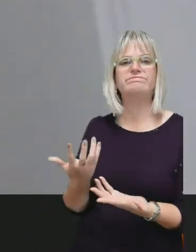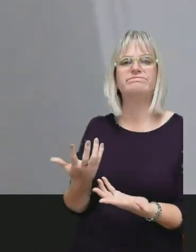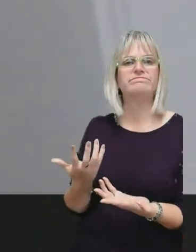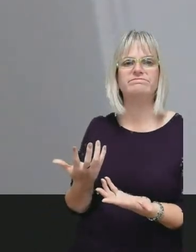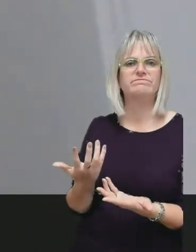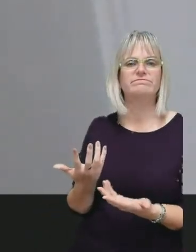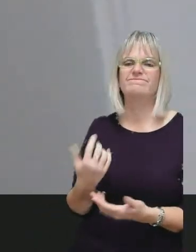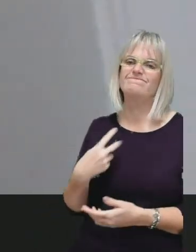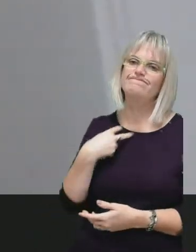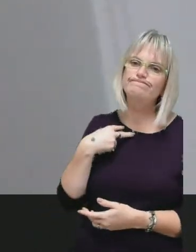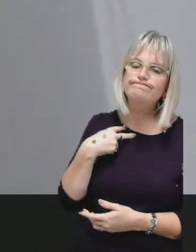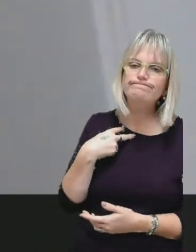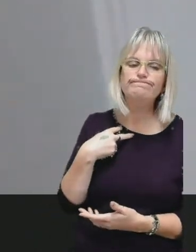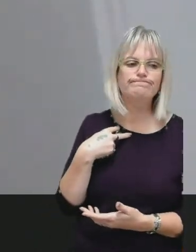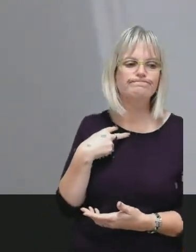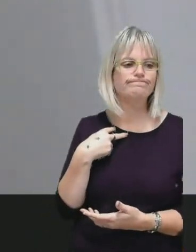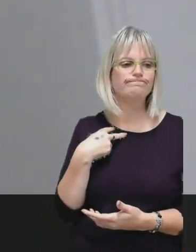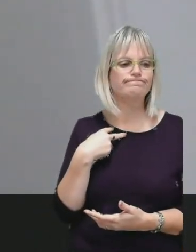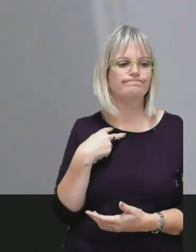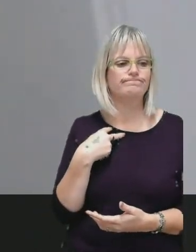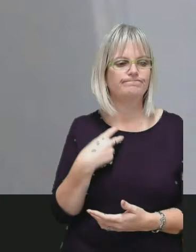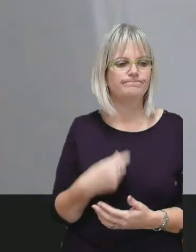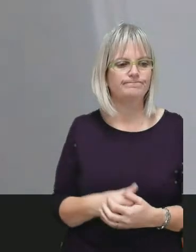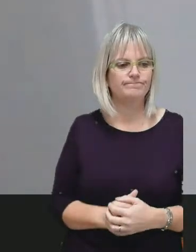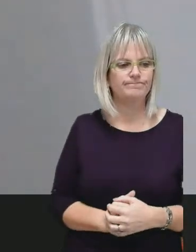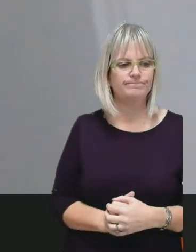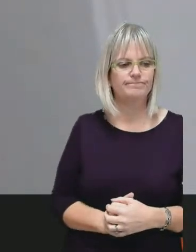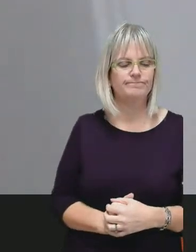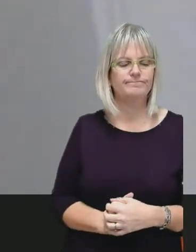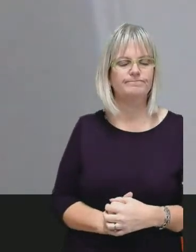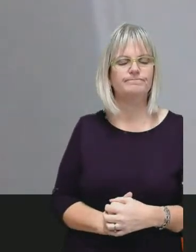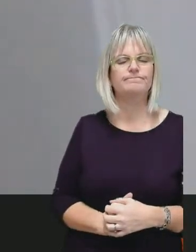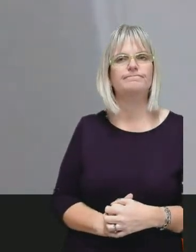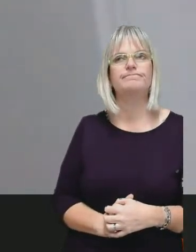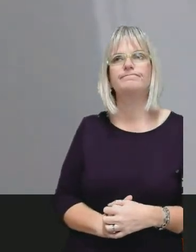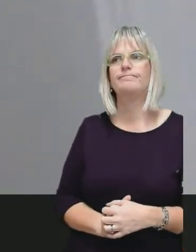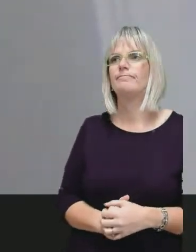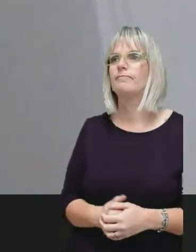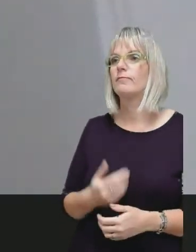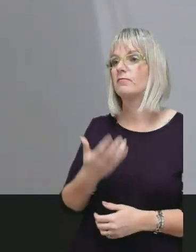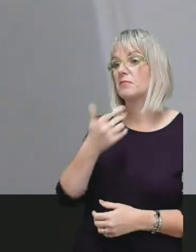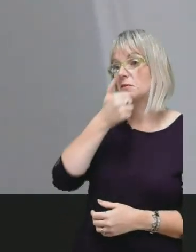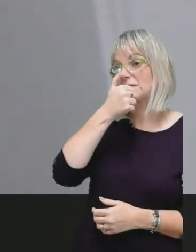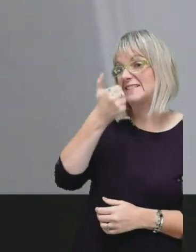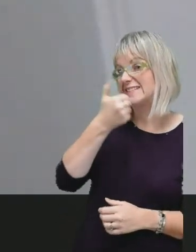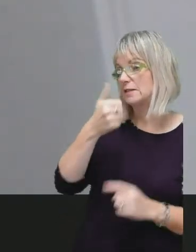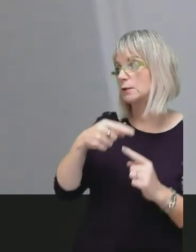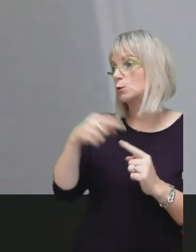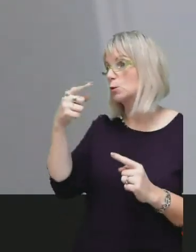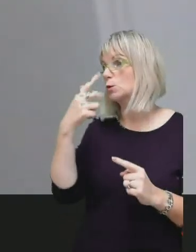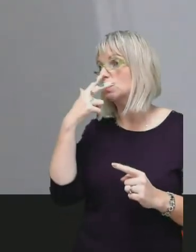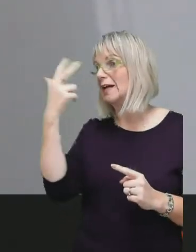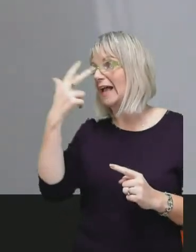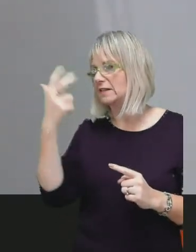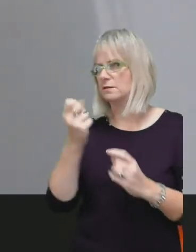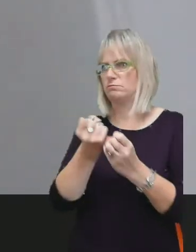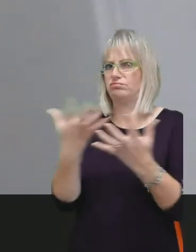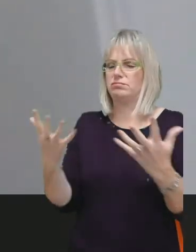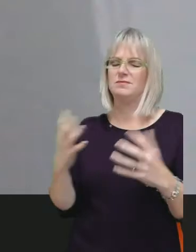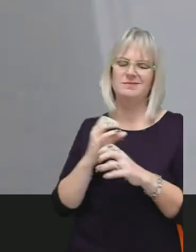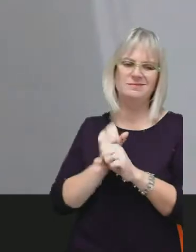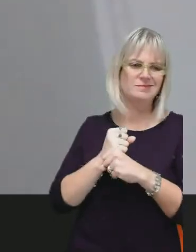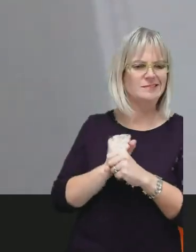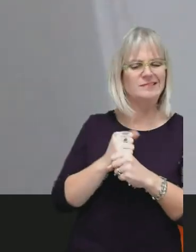unfortunately, some between the ages of 16 and 18 are frustrated with the coincidence